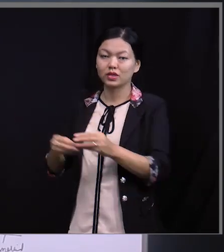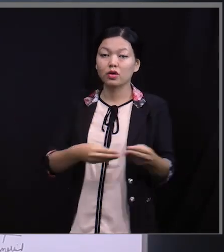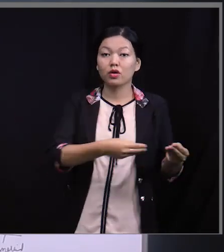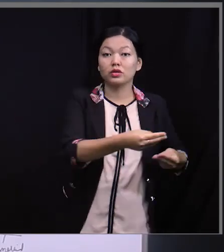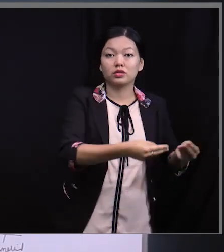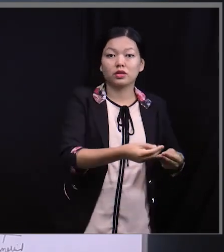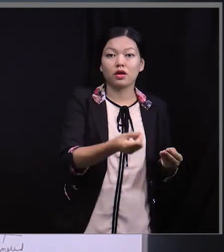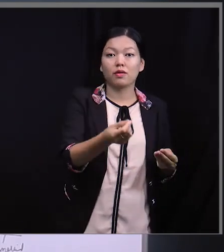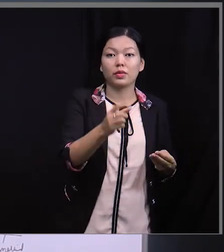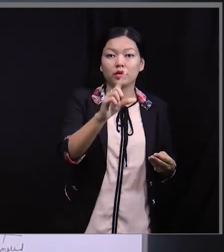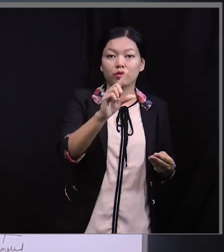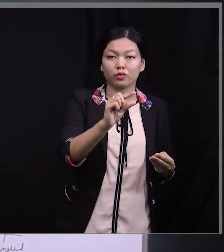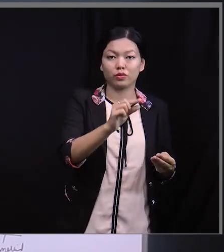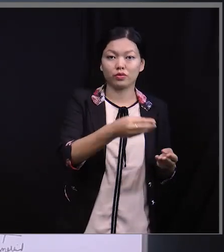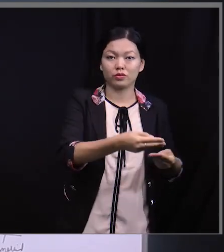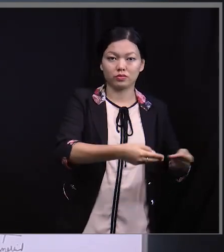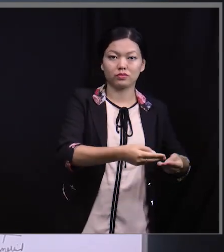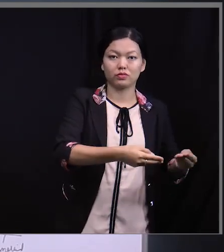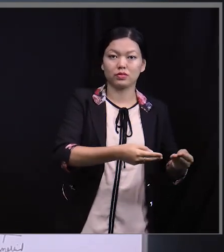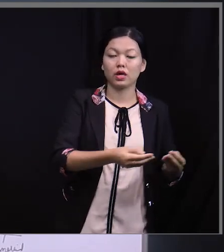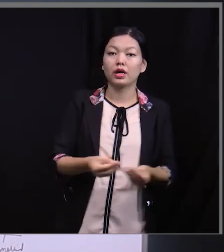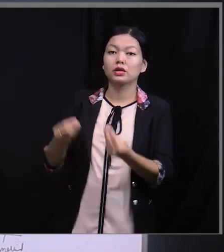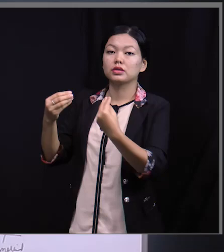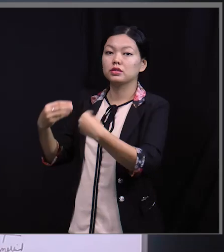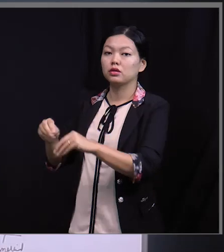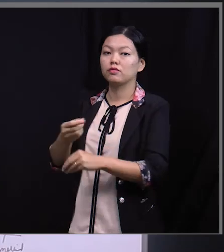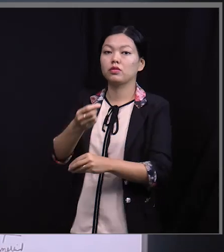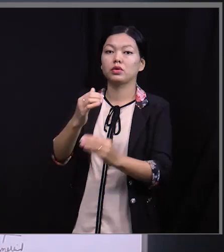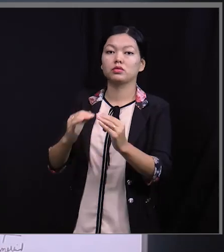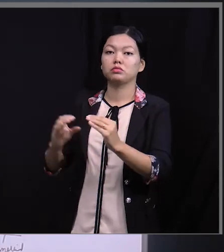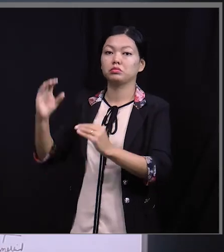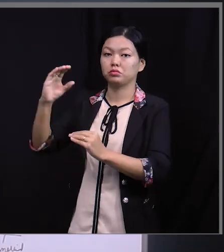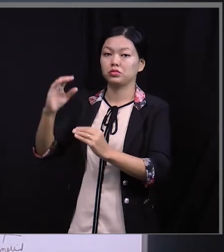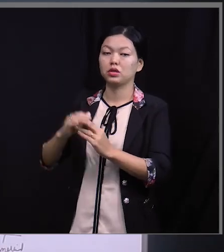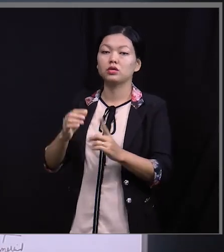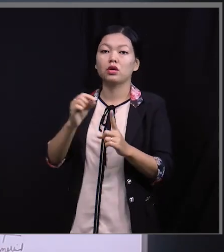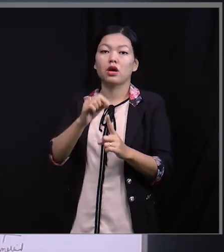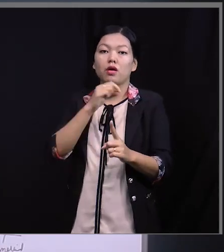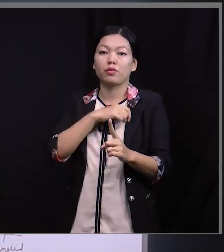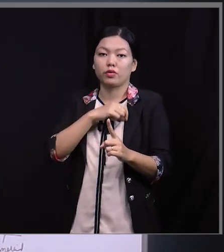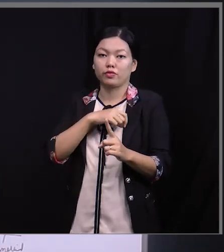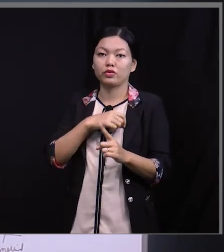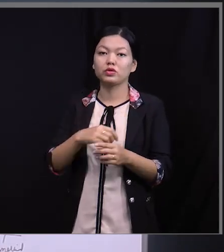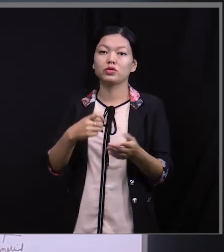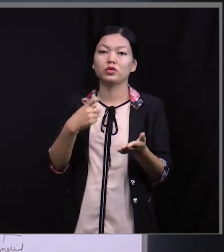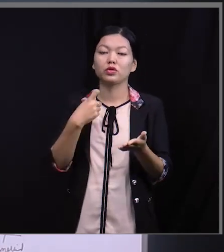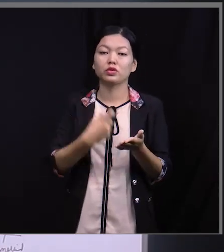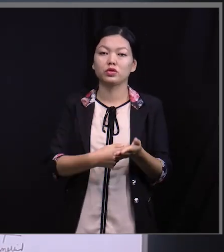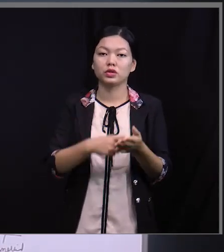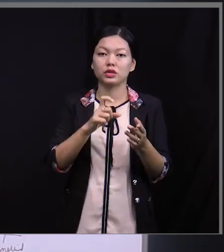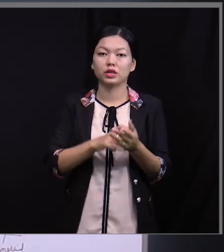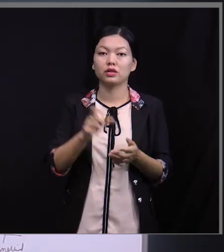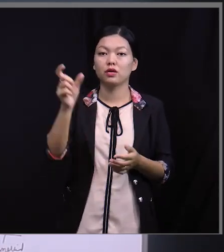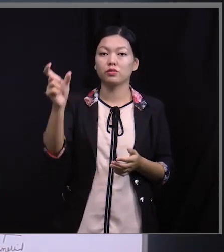Uncertain price here means at higher price, which means profit. So Richard Cantillon, who termed the